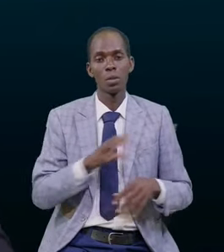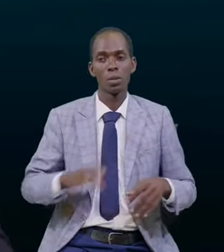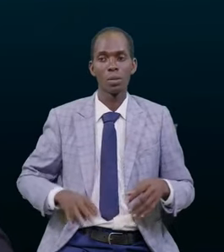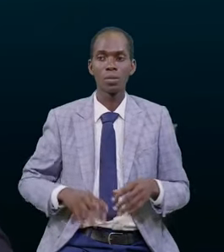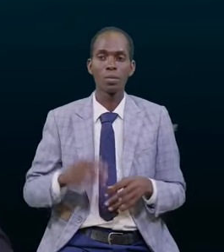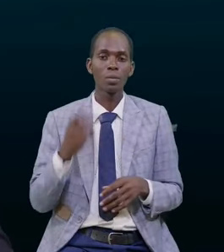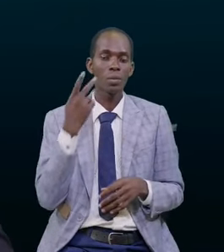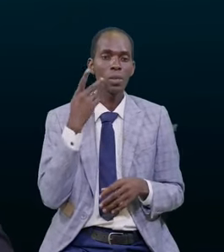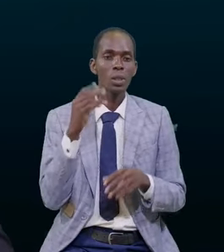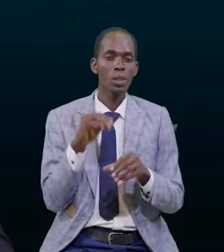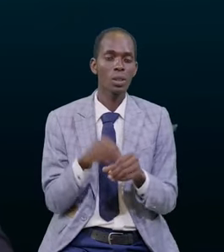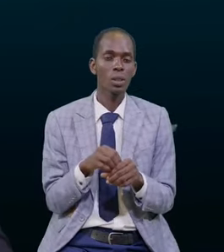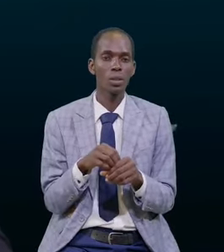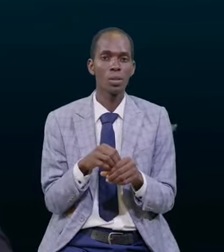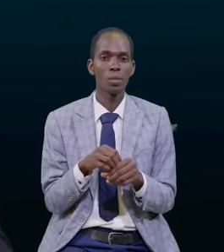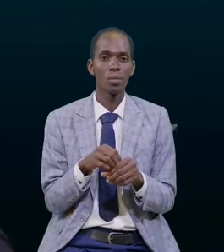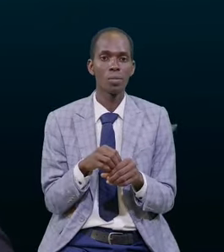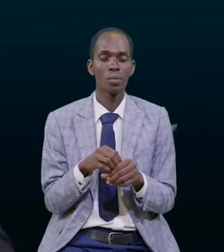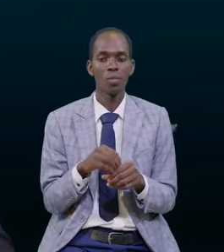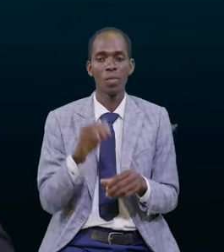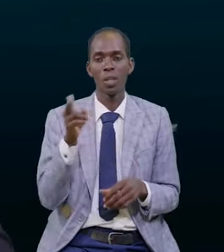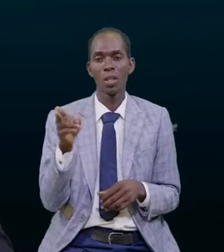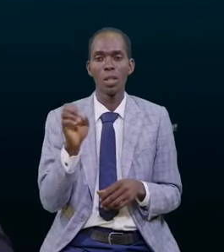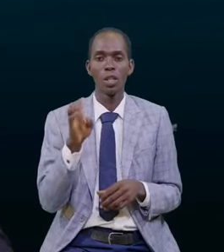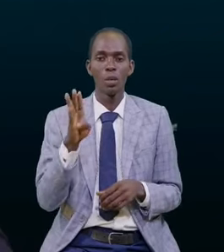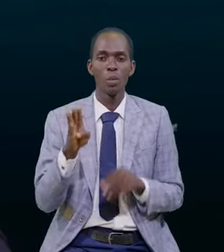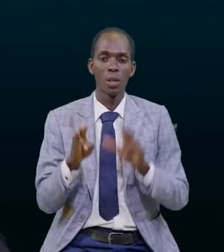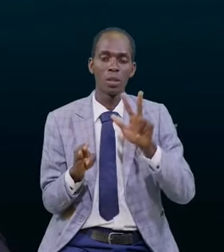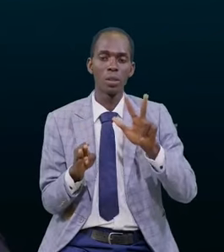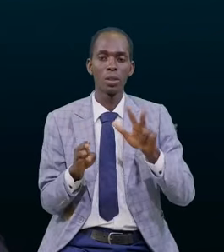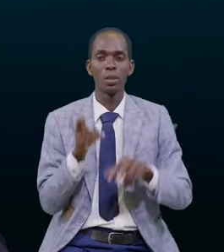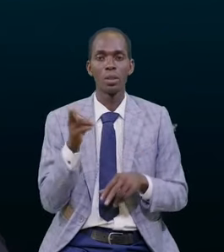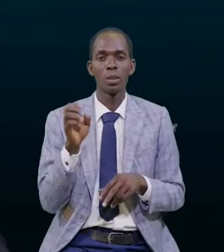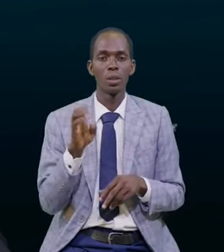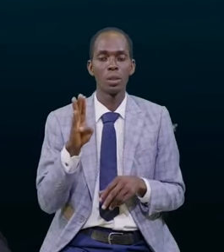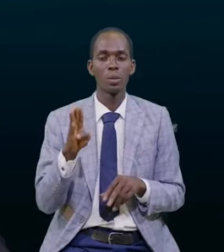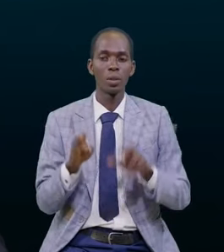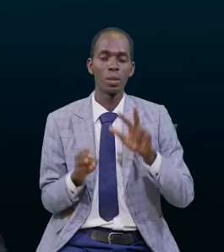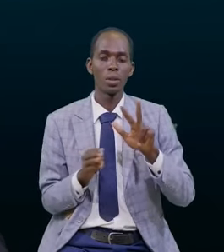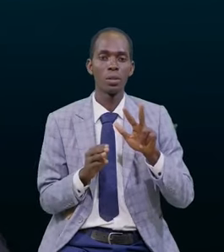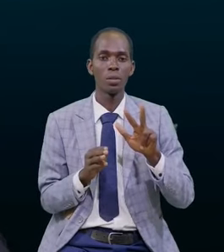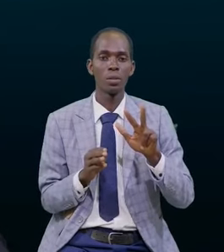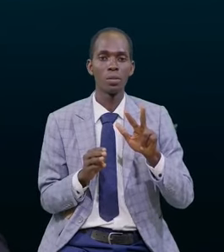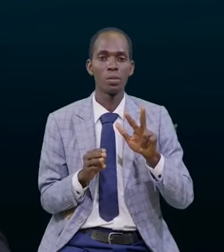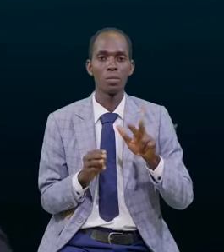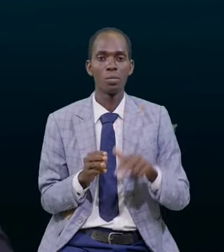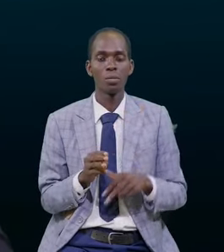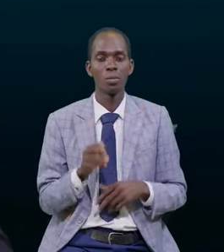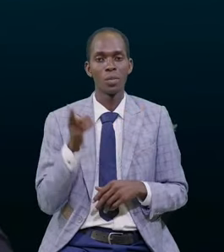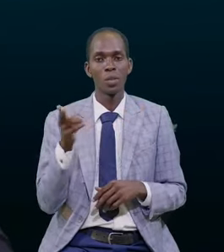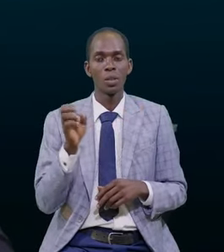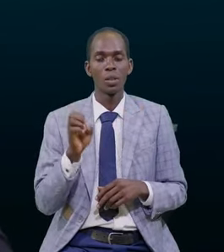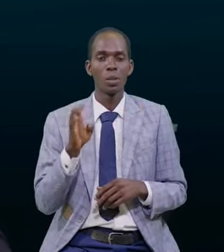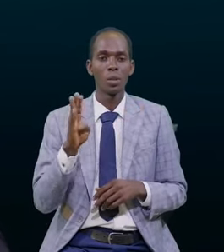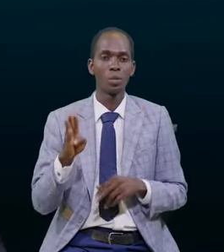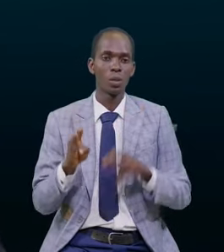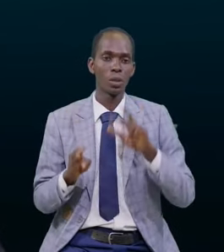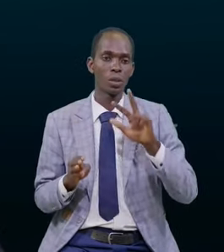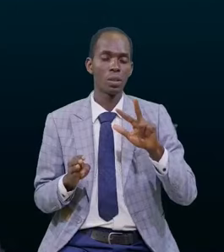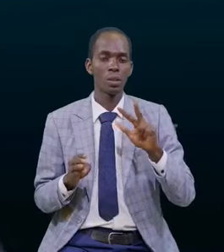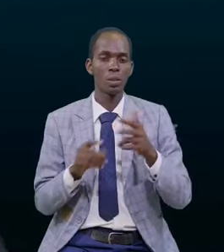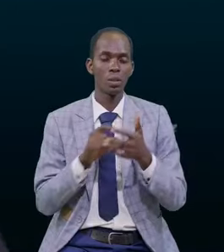Hebrews chapter 3 and now we are going to take the first four verses together Hebrews